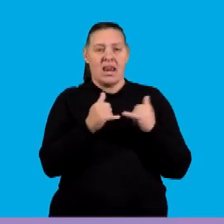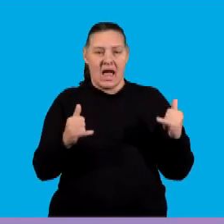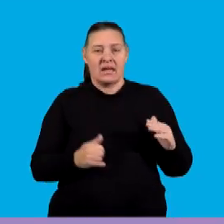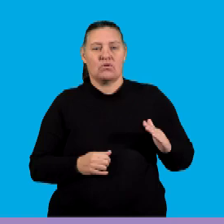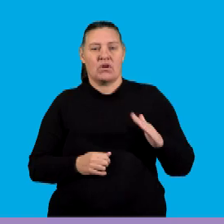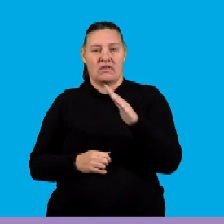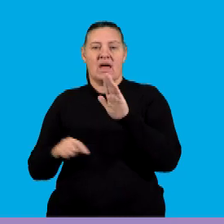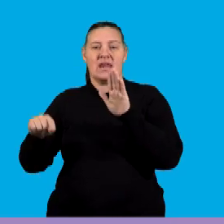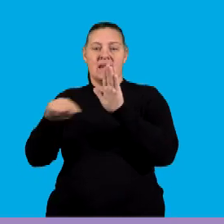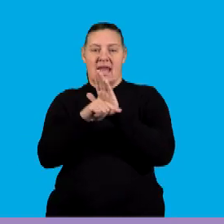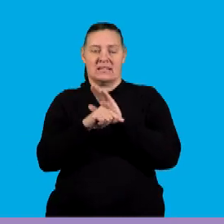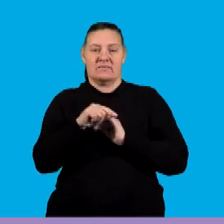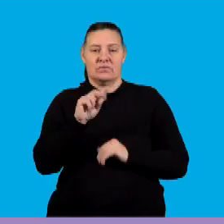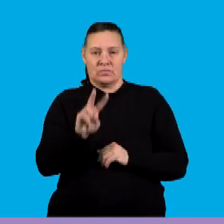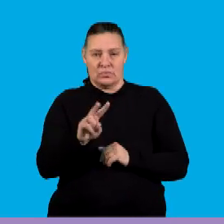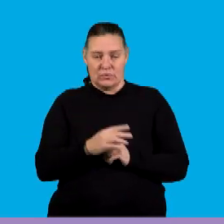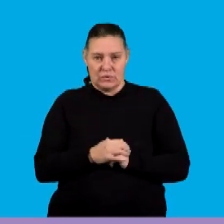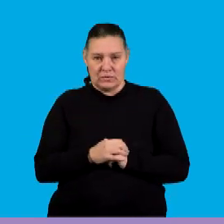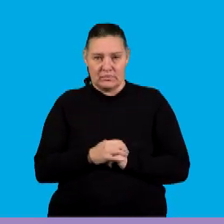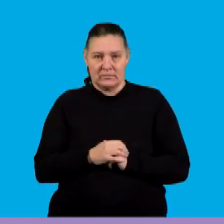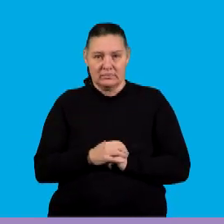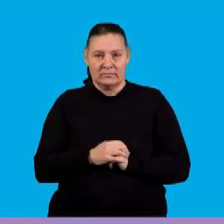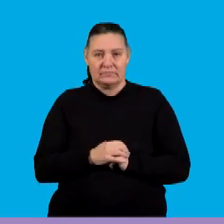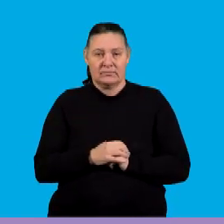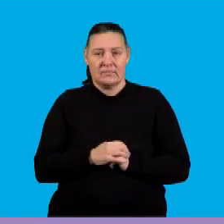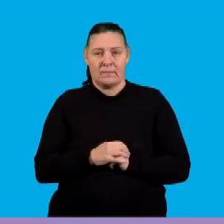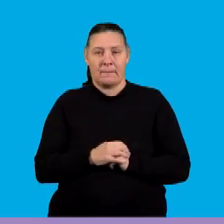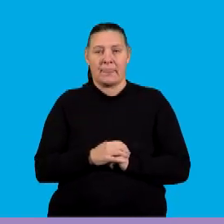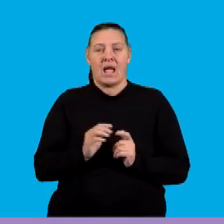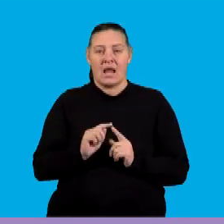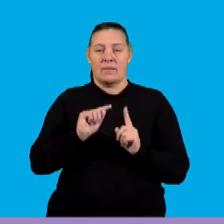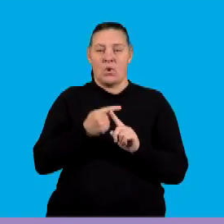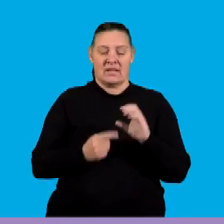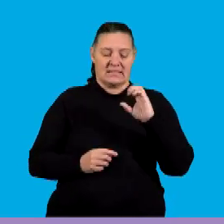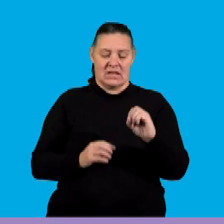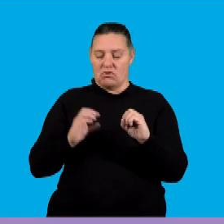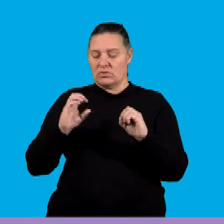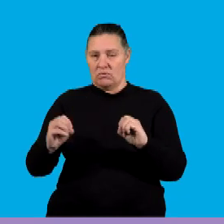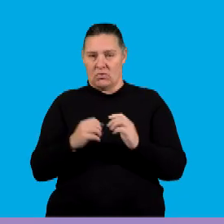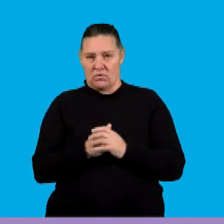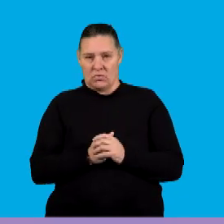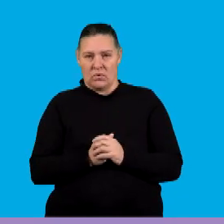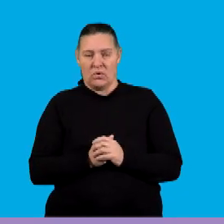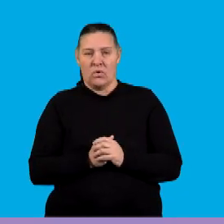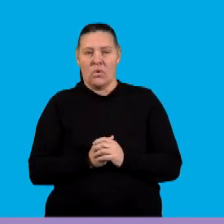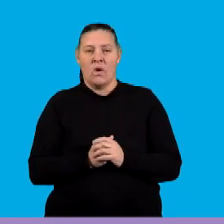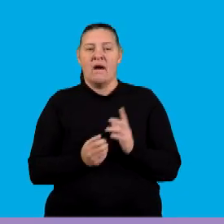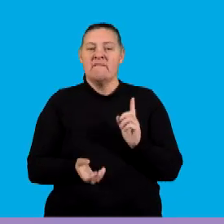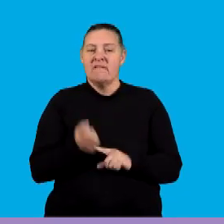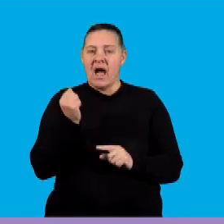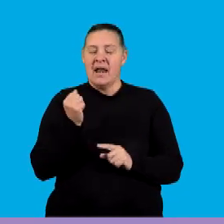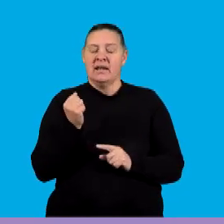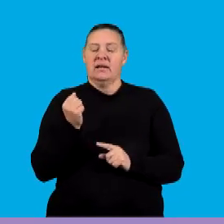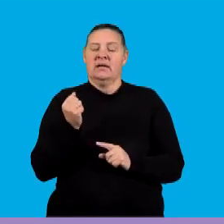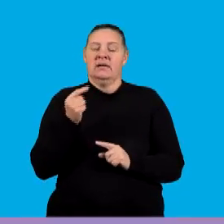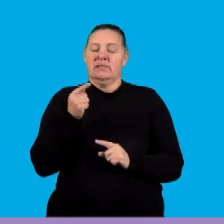gradient of negative 2, that means m is equals to negative 2, and a point 0, 0. Now find the equation for